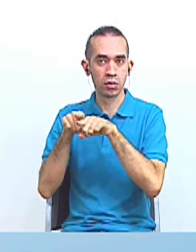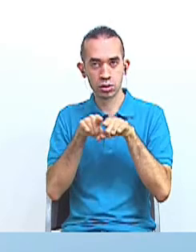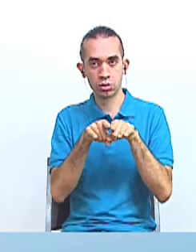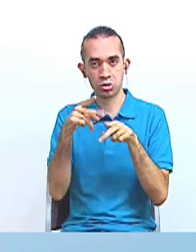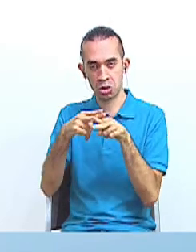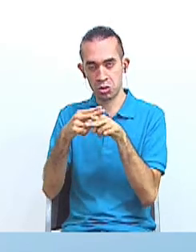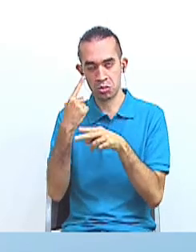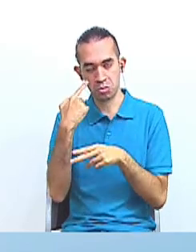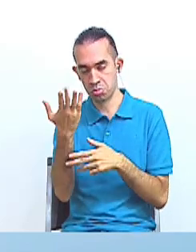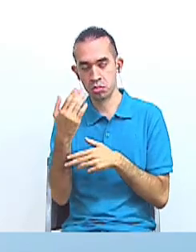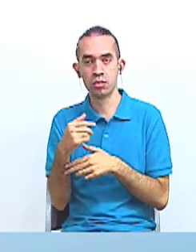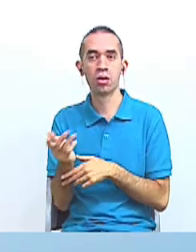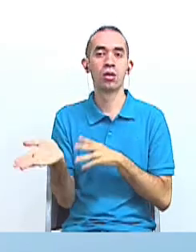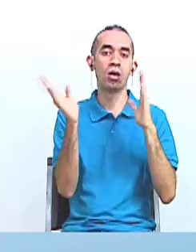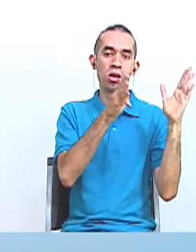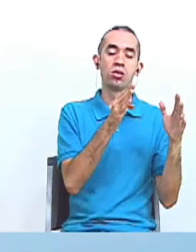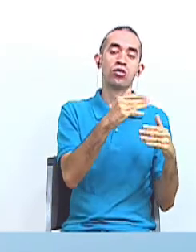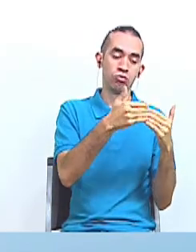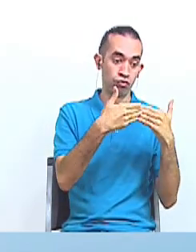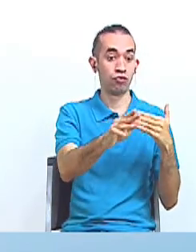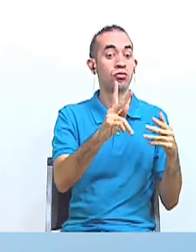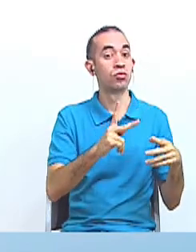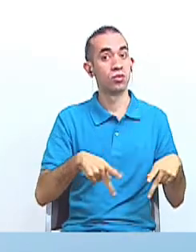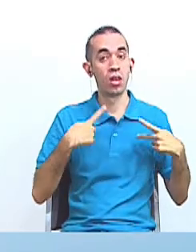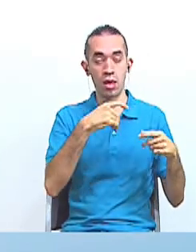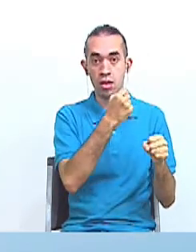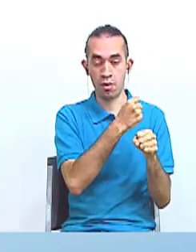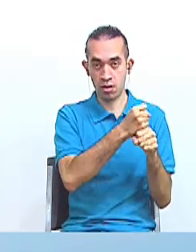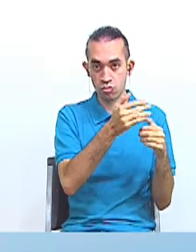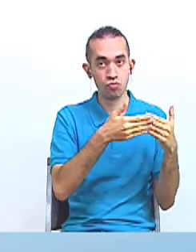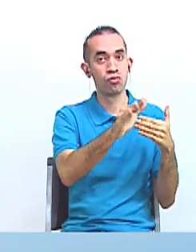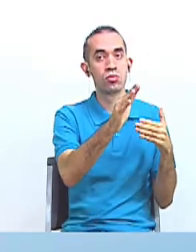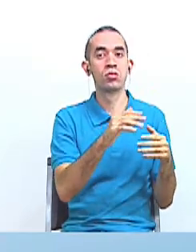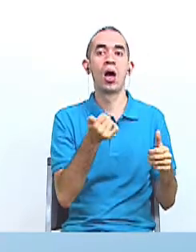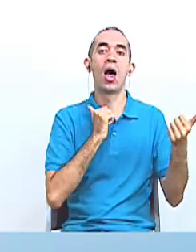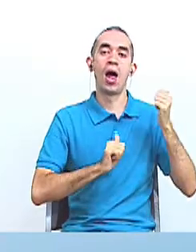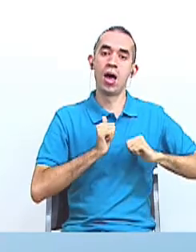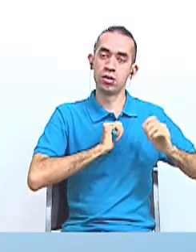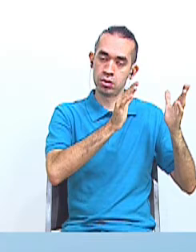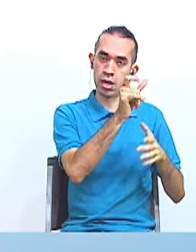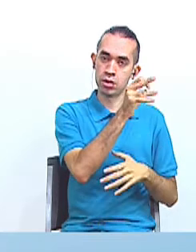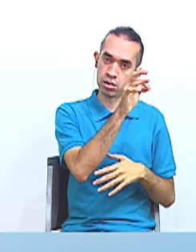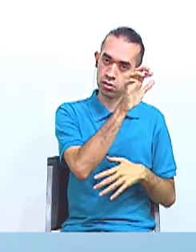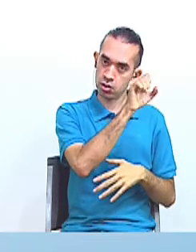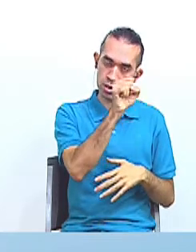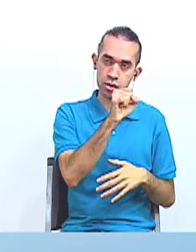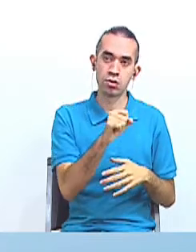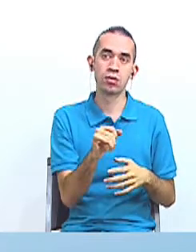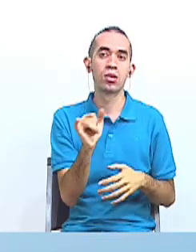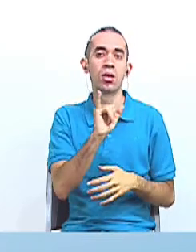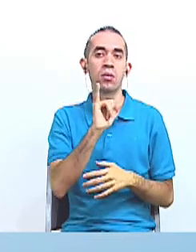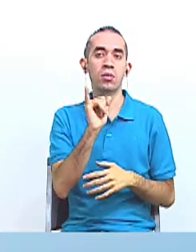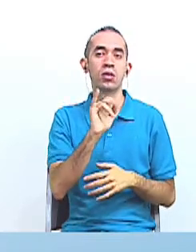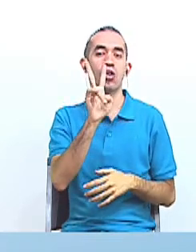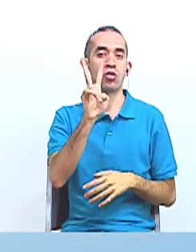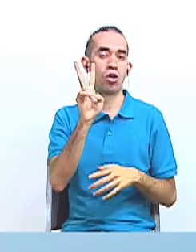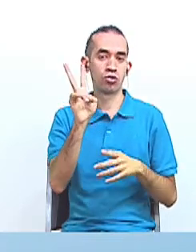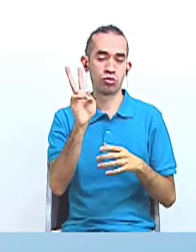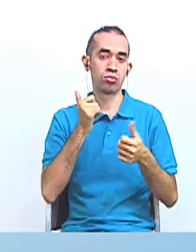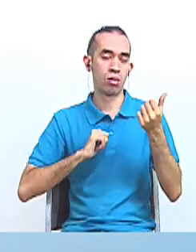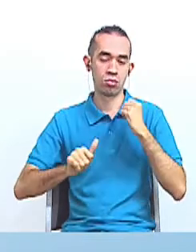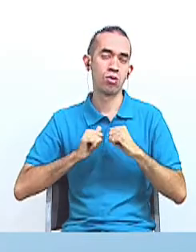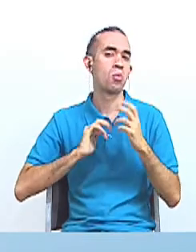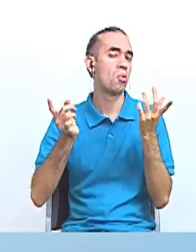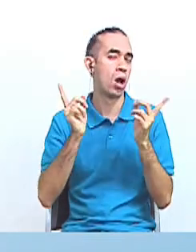about her career? You see that she is an actress. We have 2 things or 2 TV shows where she